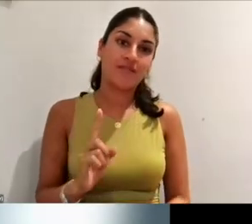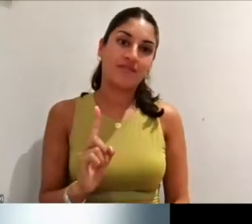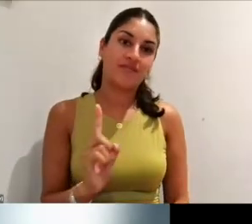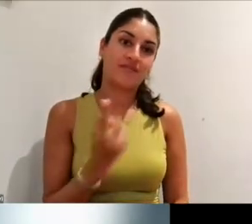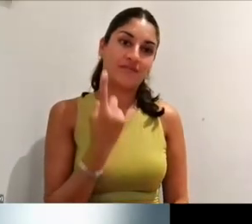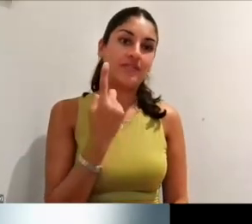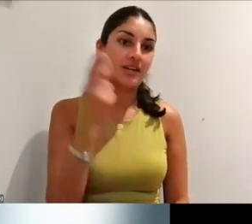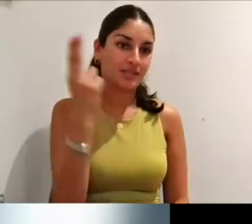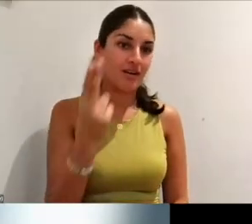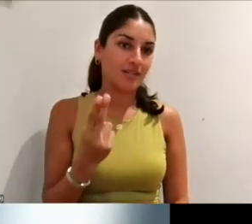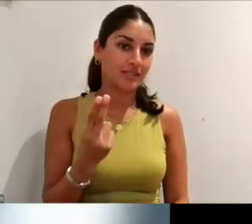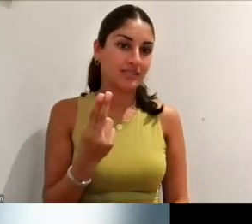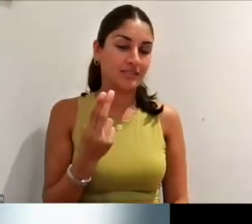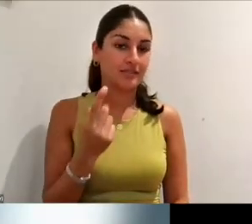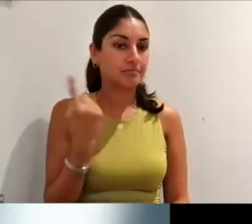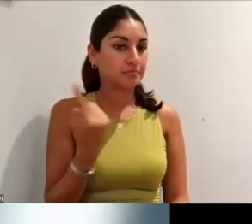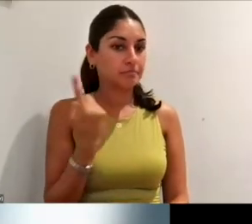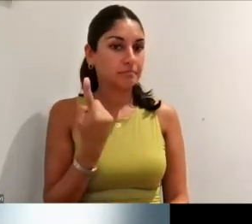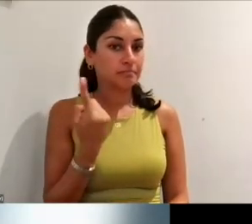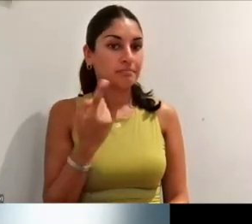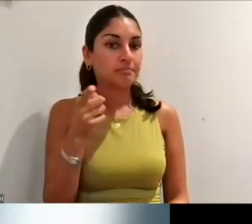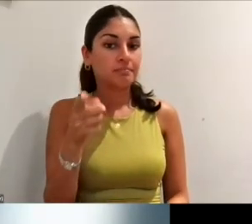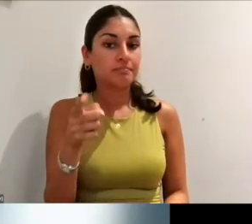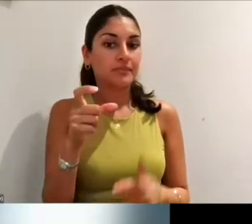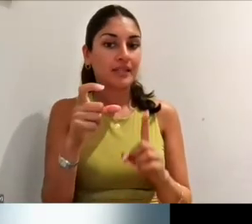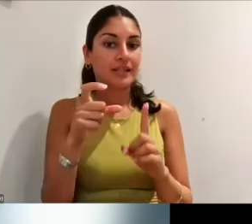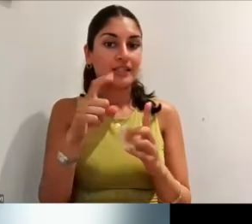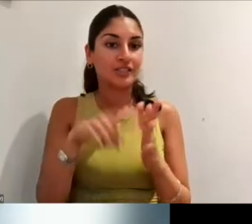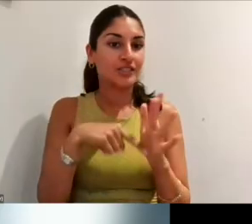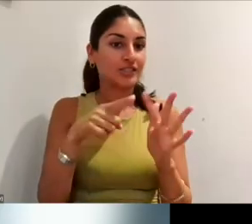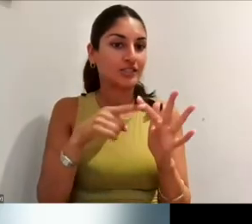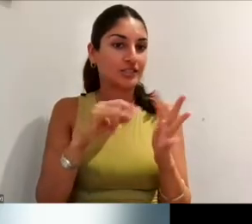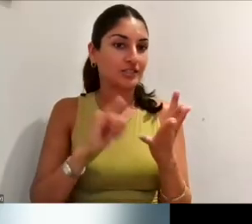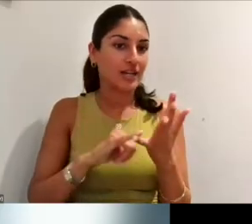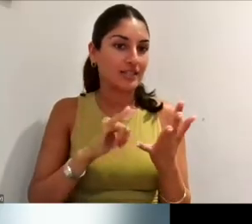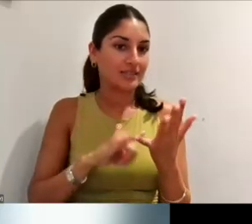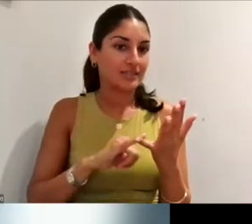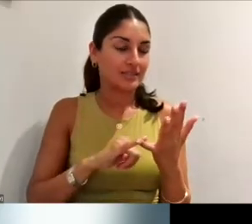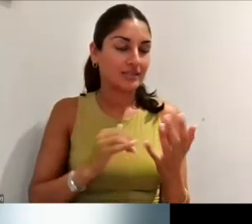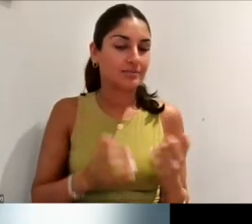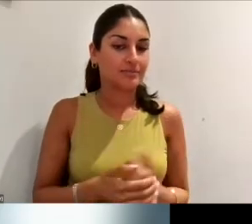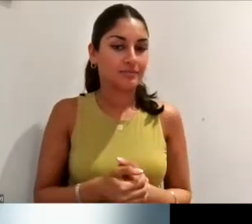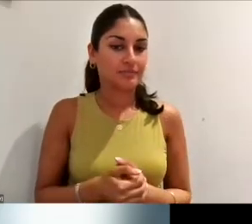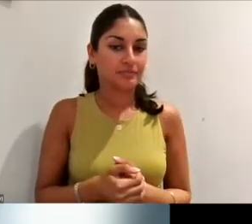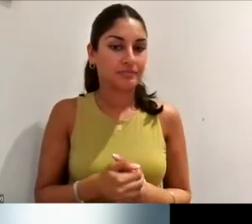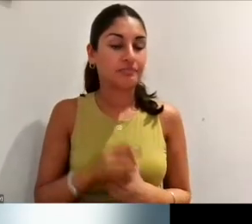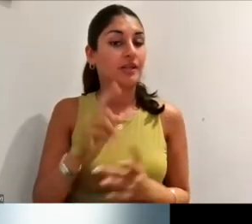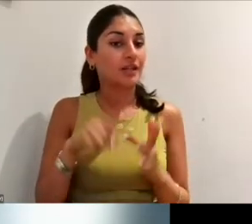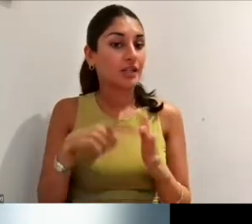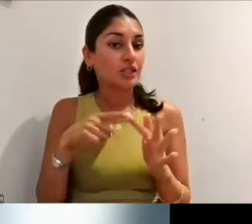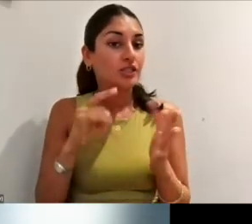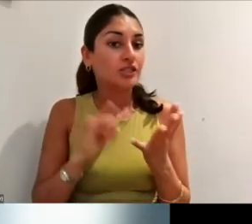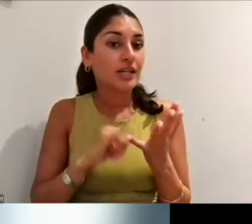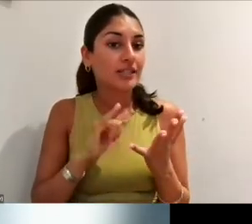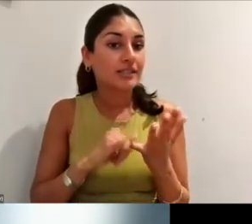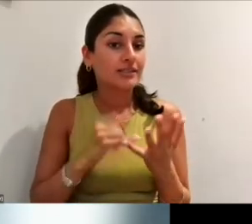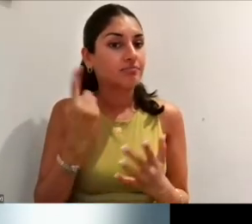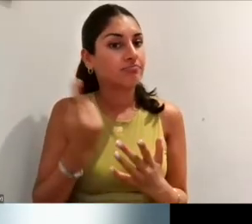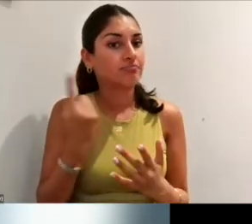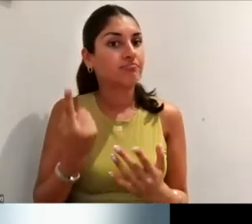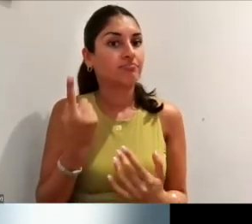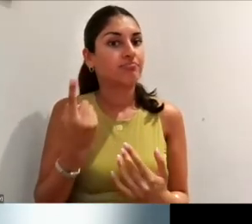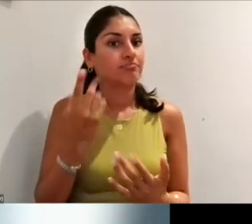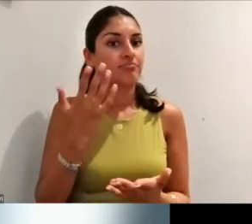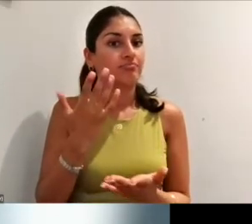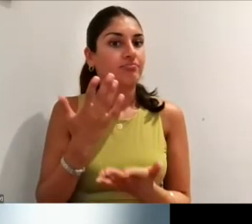show, which is Jess Senanayake. Now, Jess is a very inspiring